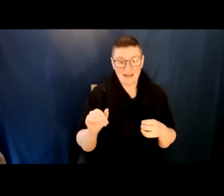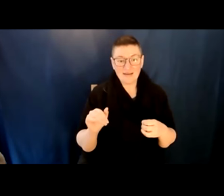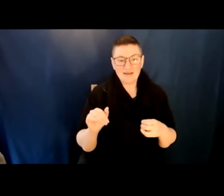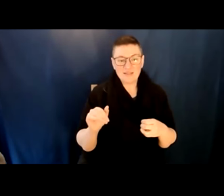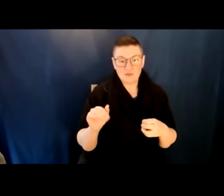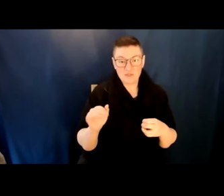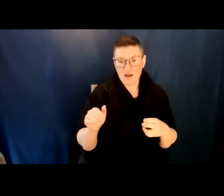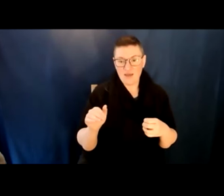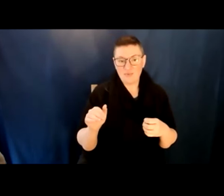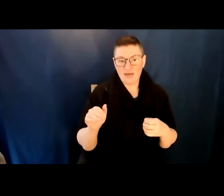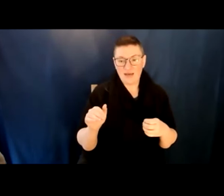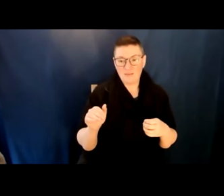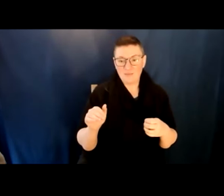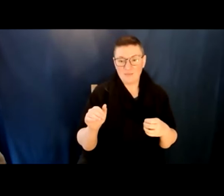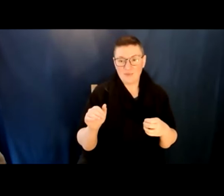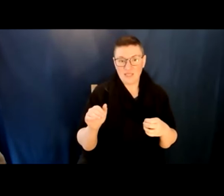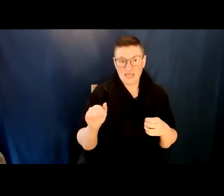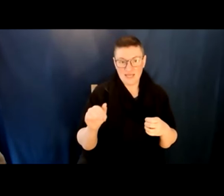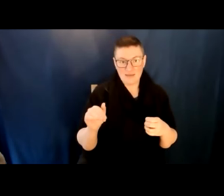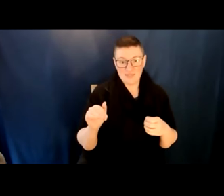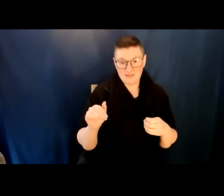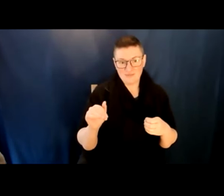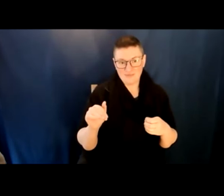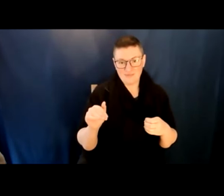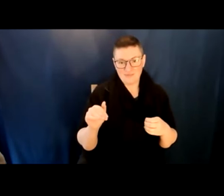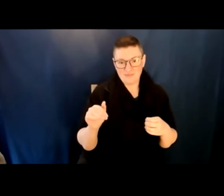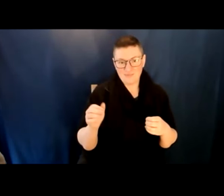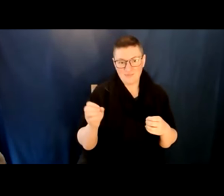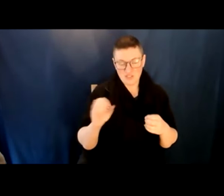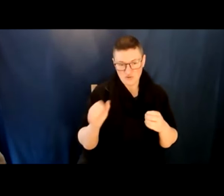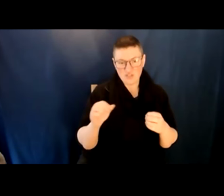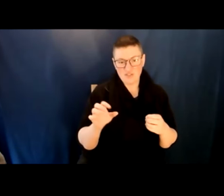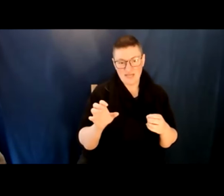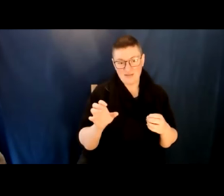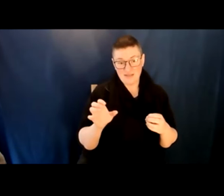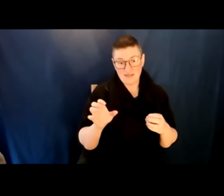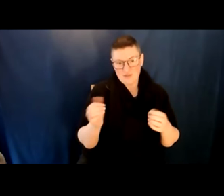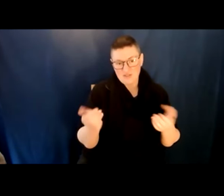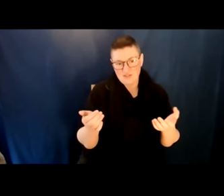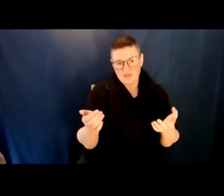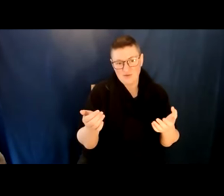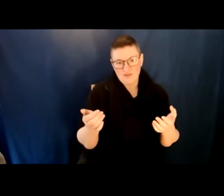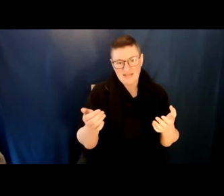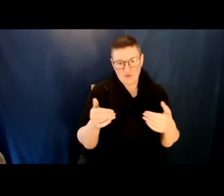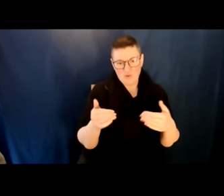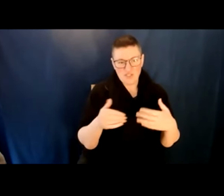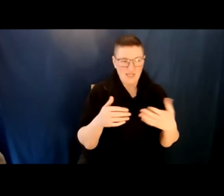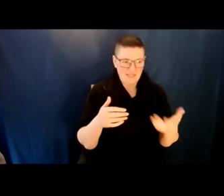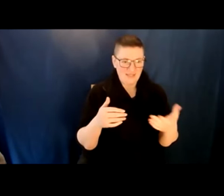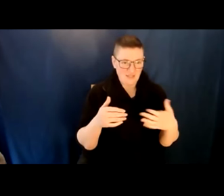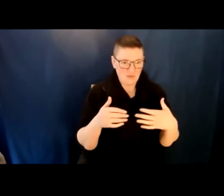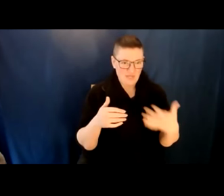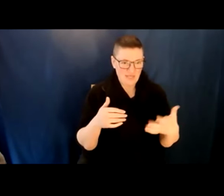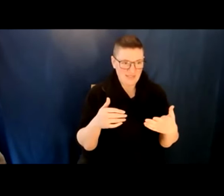ASL to describe the ESMs, the structures to sort of answer the question